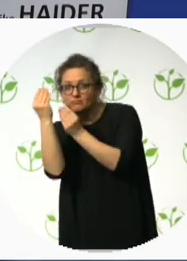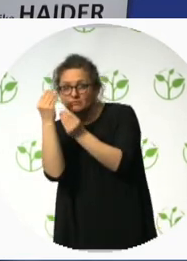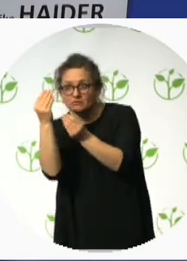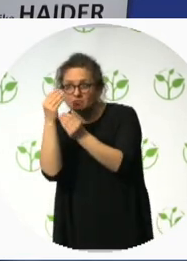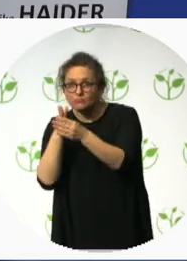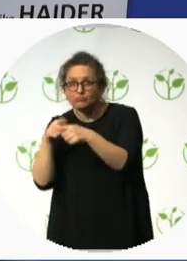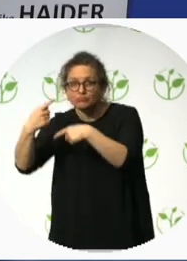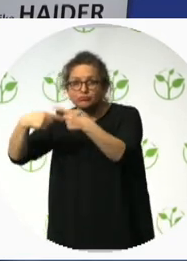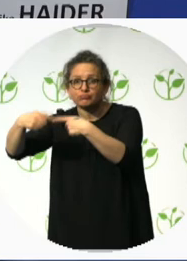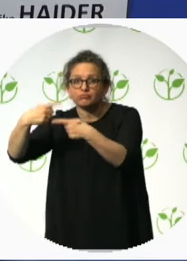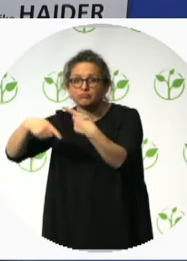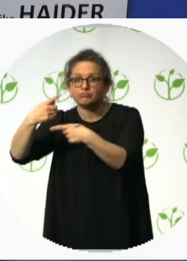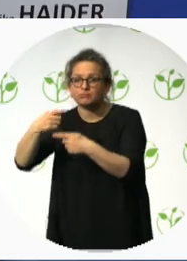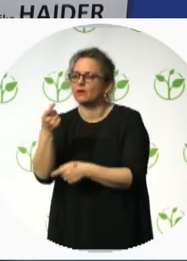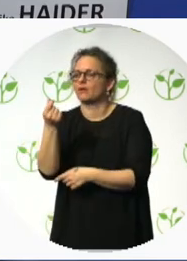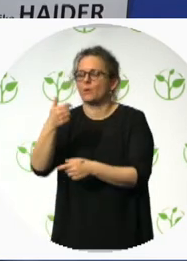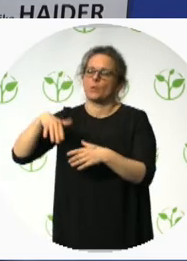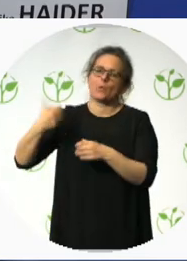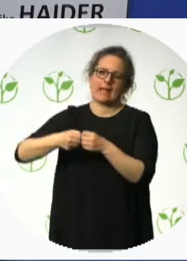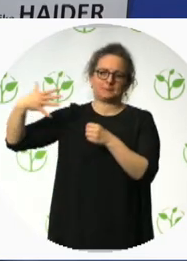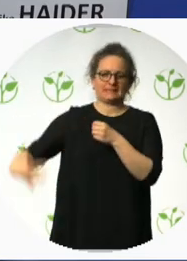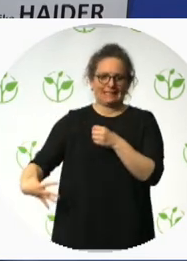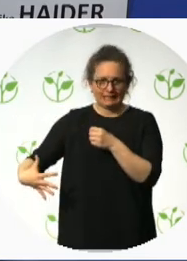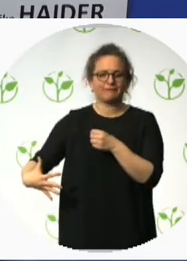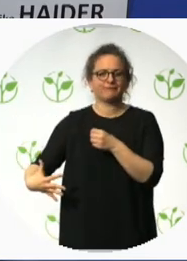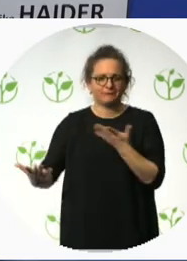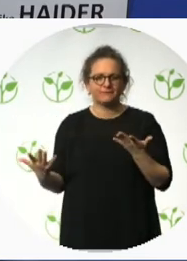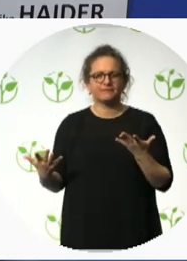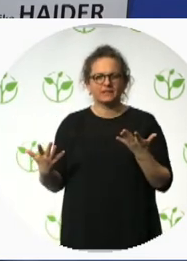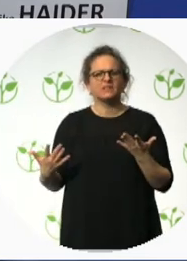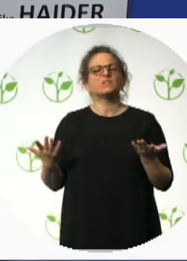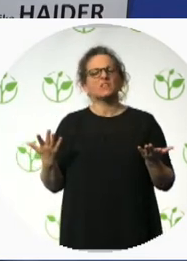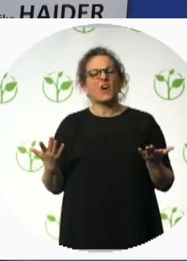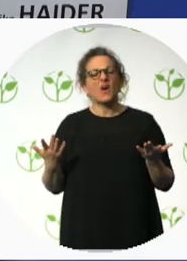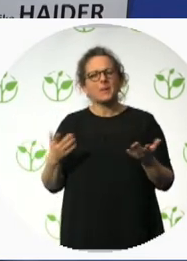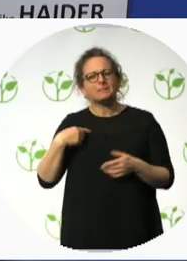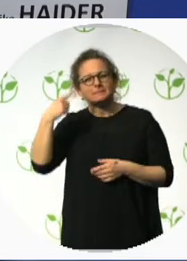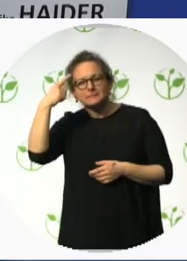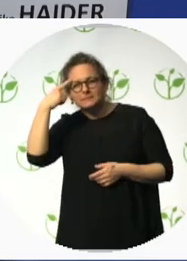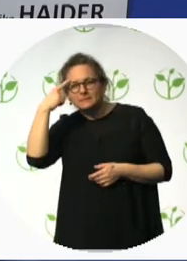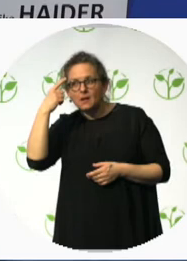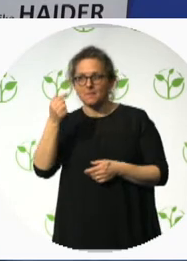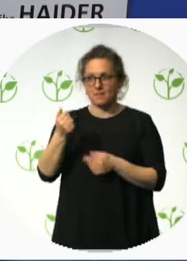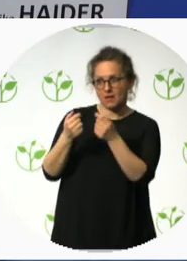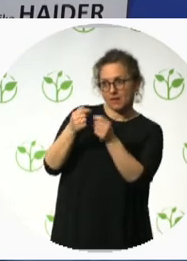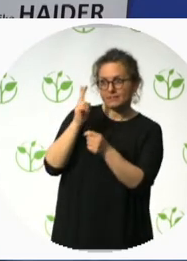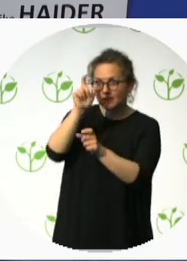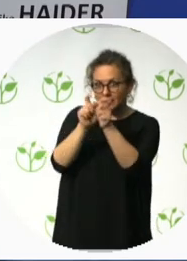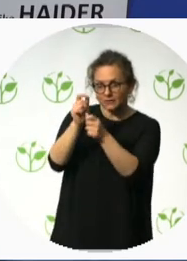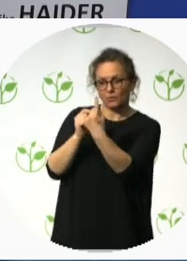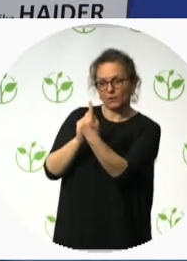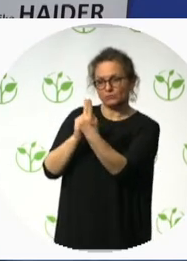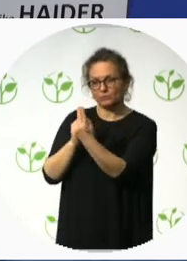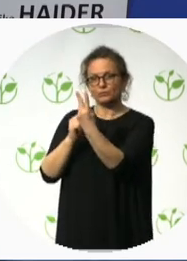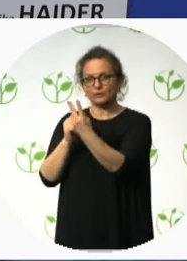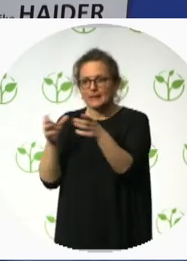further education. So do you have to find 2, 3 other persons, then maybe you have the chance that you can catch